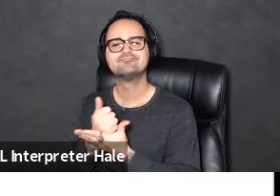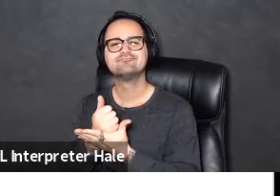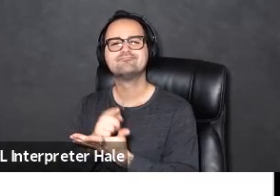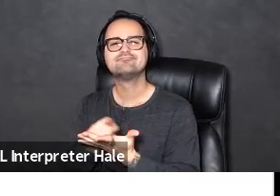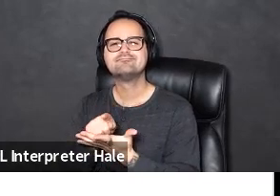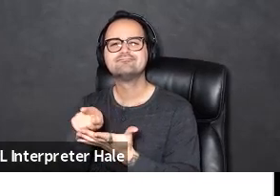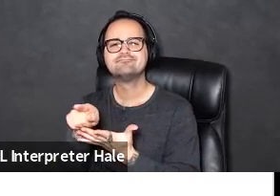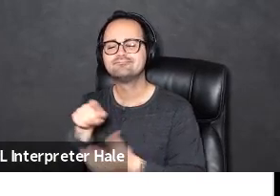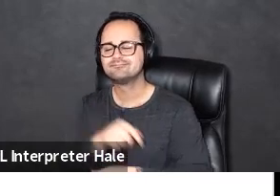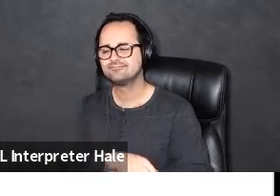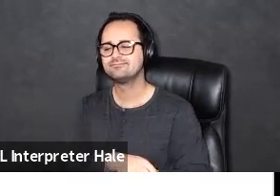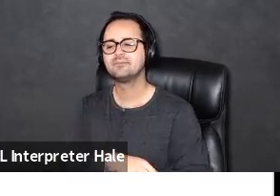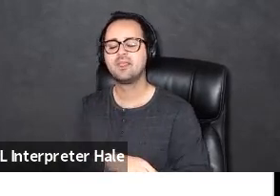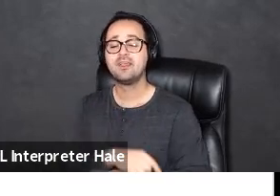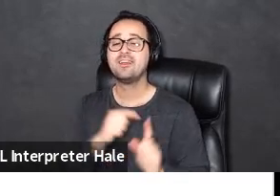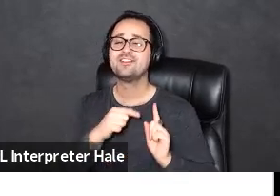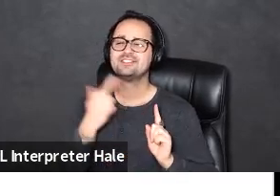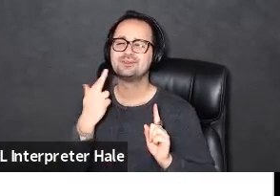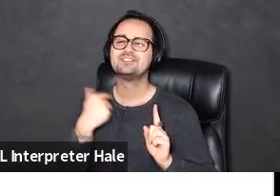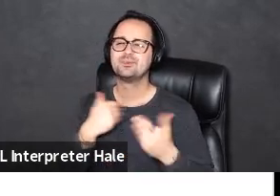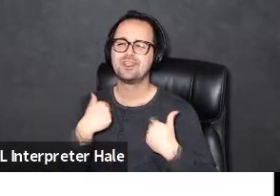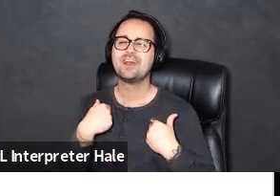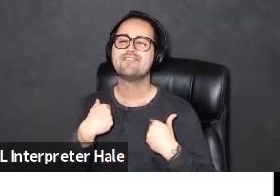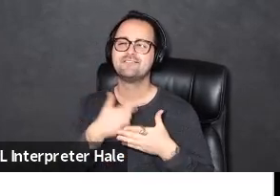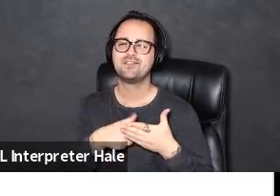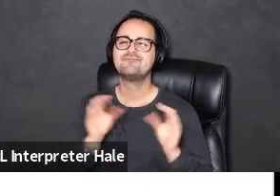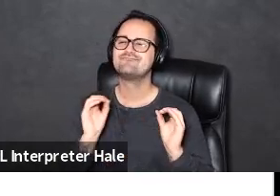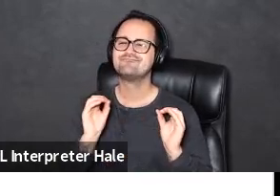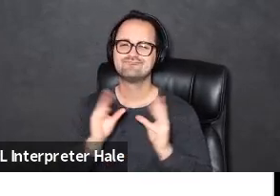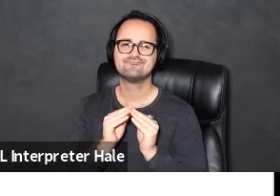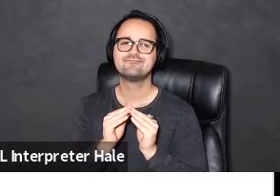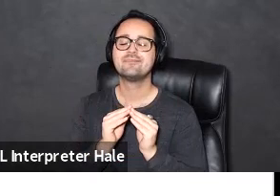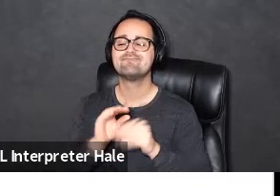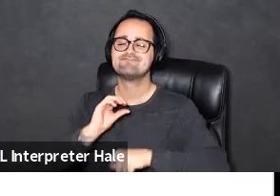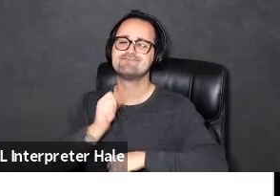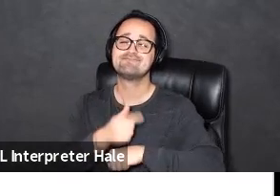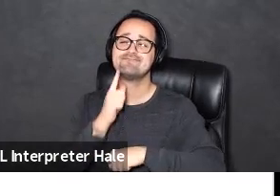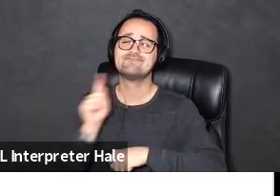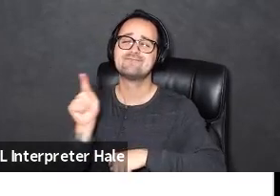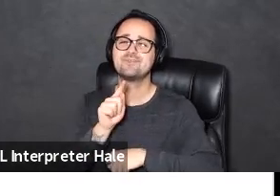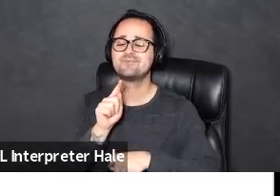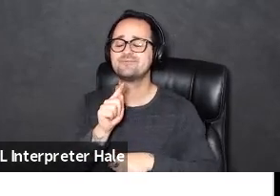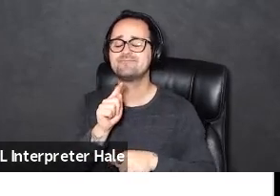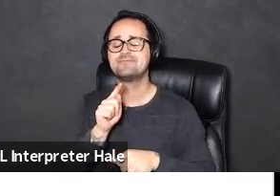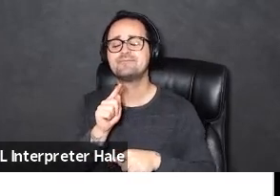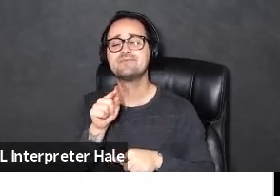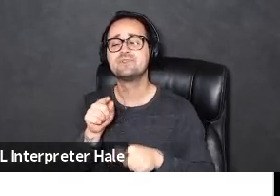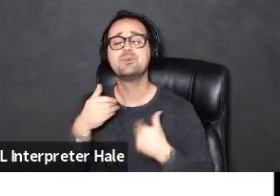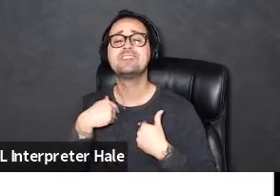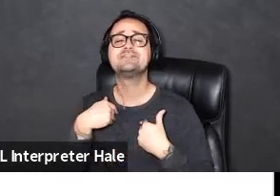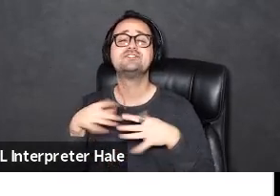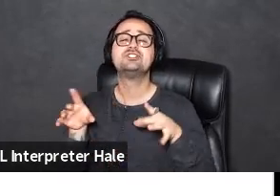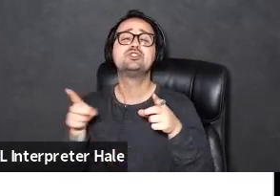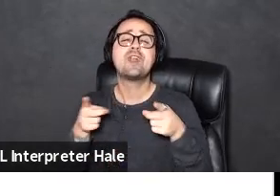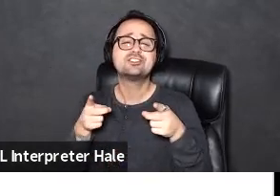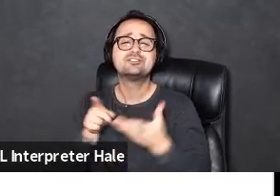that. That's the reason that we do it. That's the reason we put it in place, is to make sure that you're at least getting the direction. We probably won't